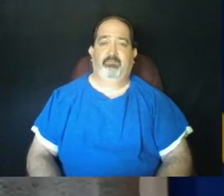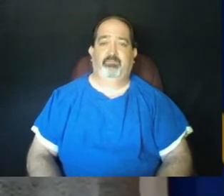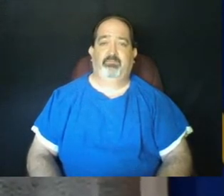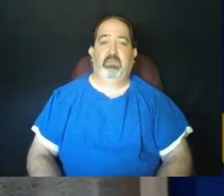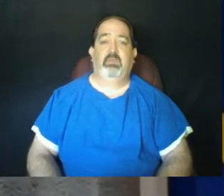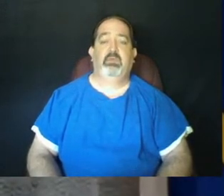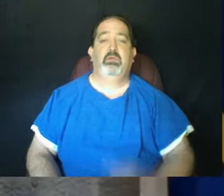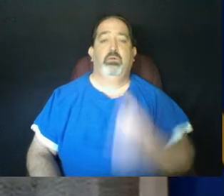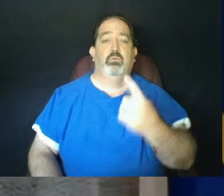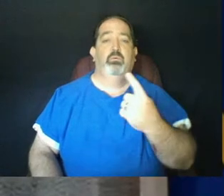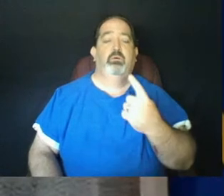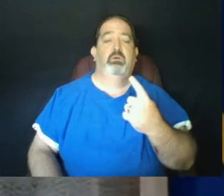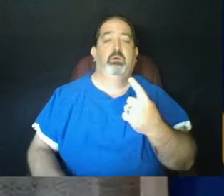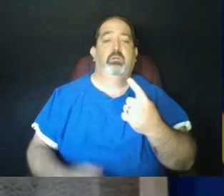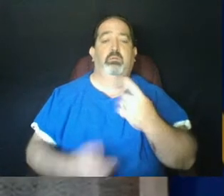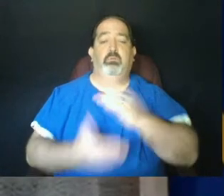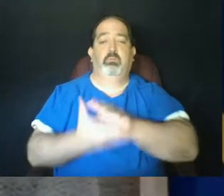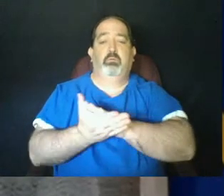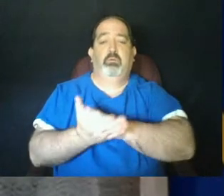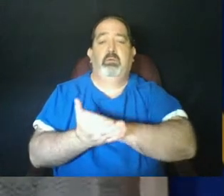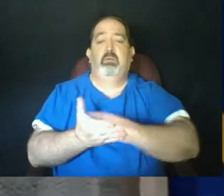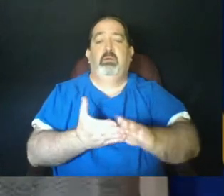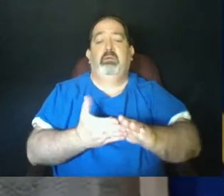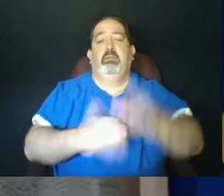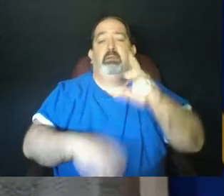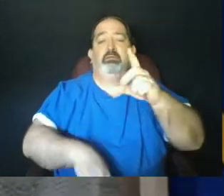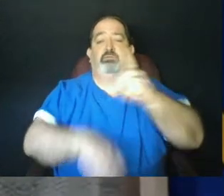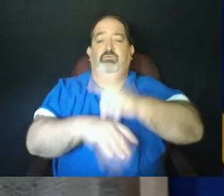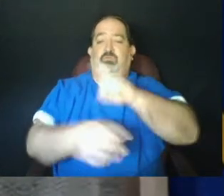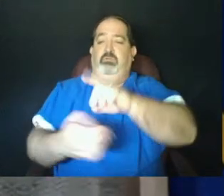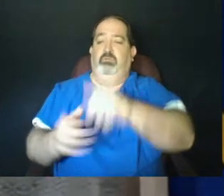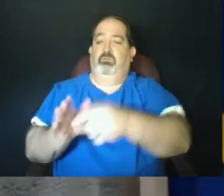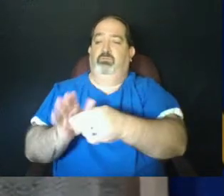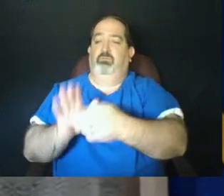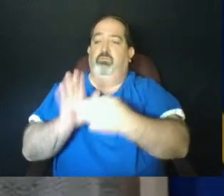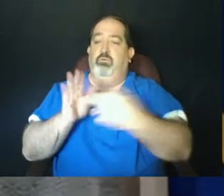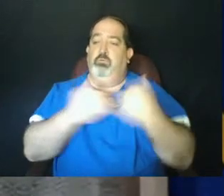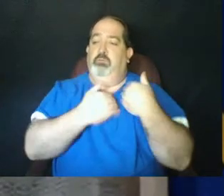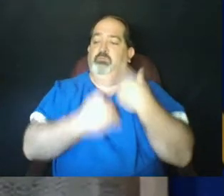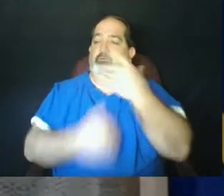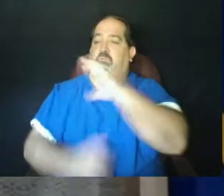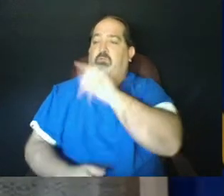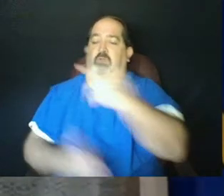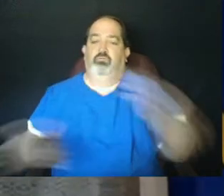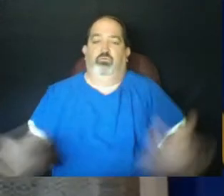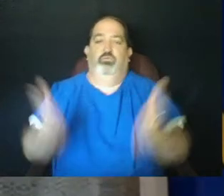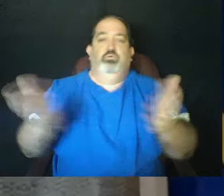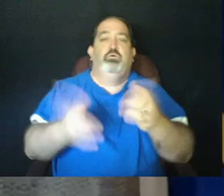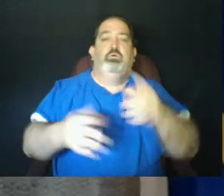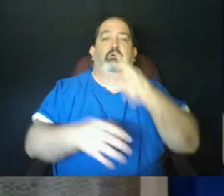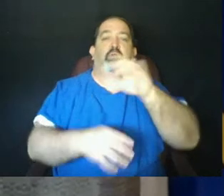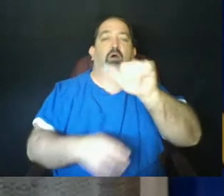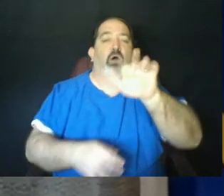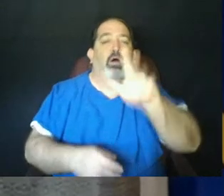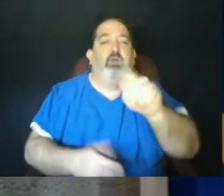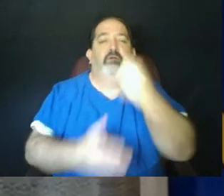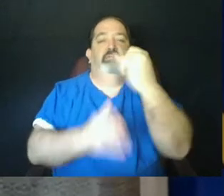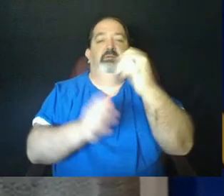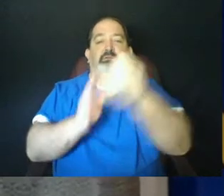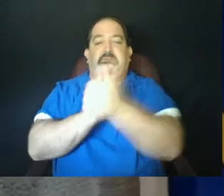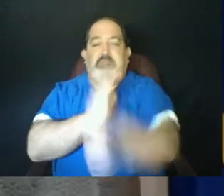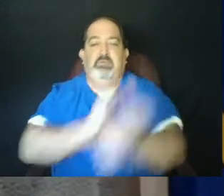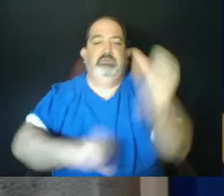It is one of the more pleasant duties of the Crown to encourage the development of artistic skills and scientific expertise among its